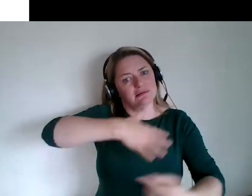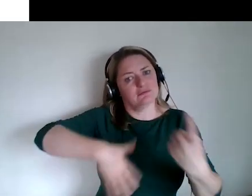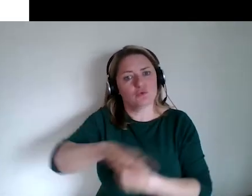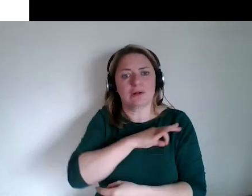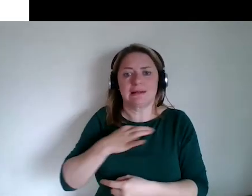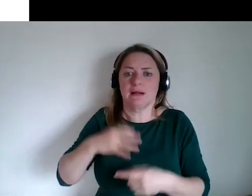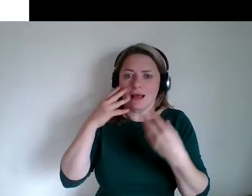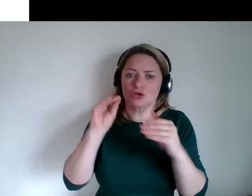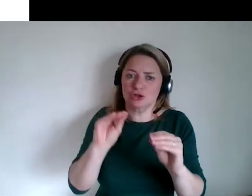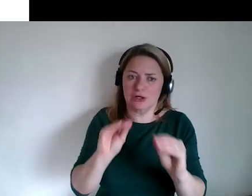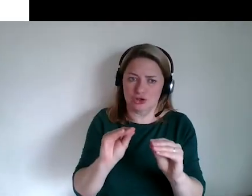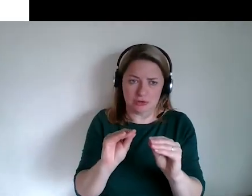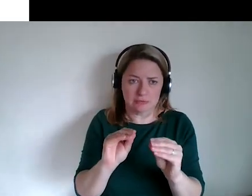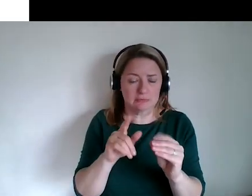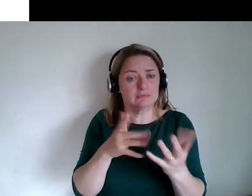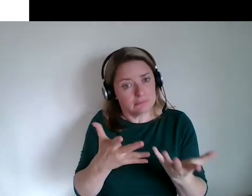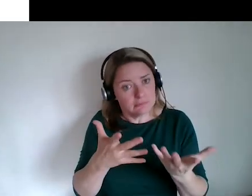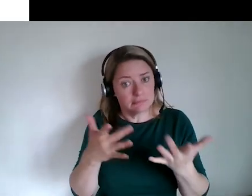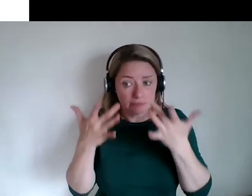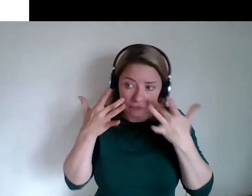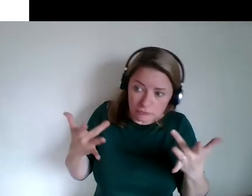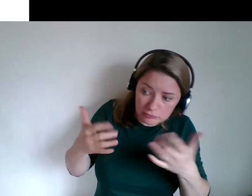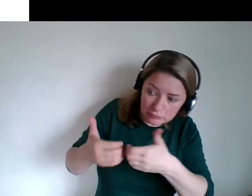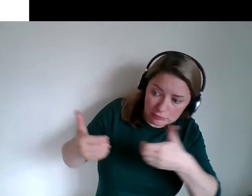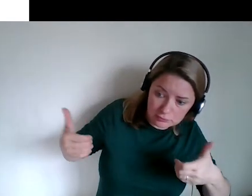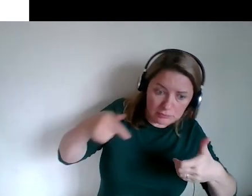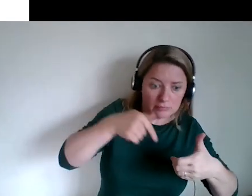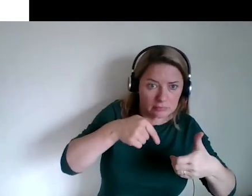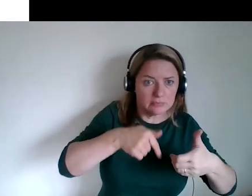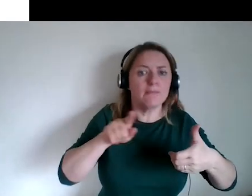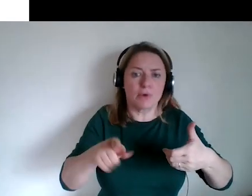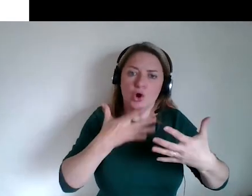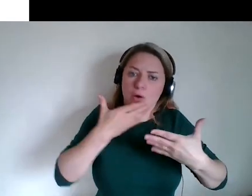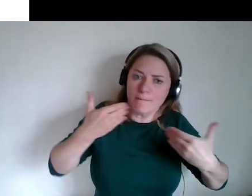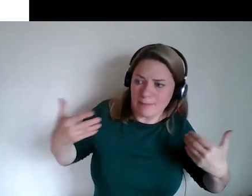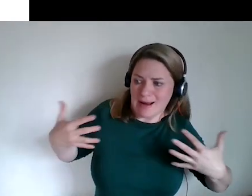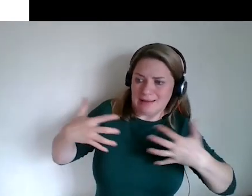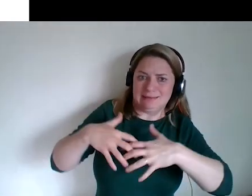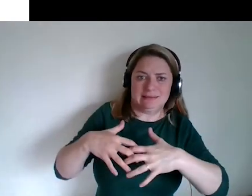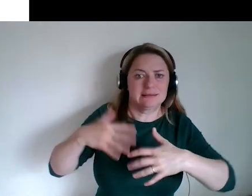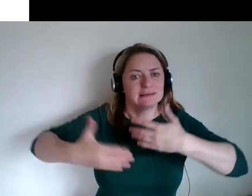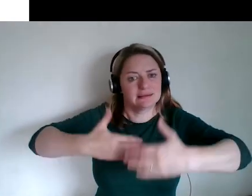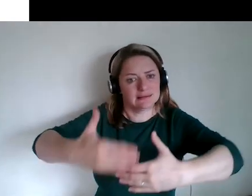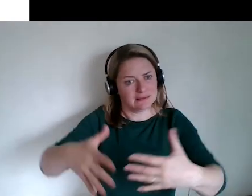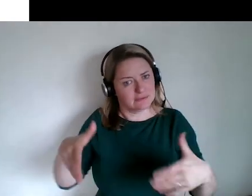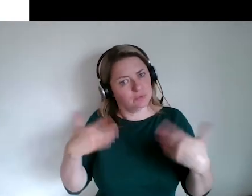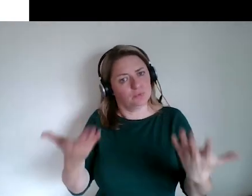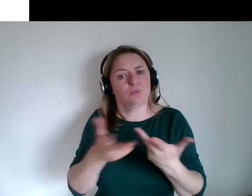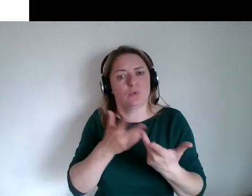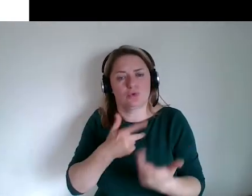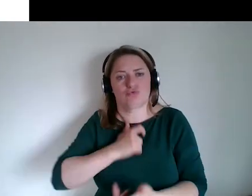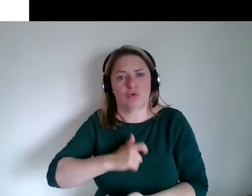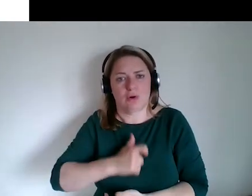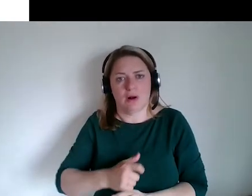education who are distinct from but complementary to other educational roles. We want to